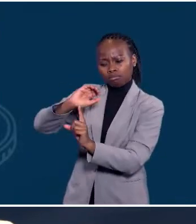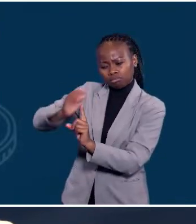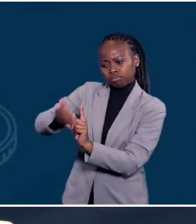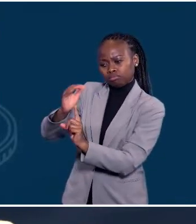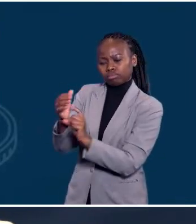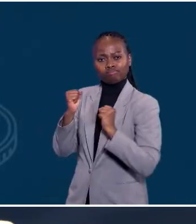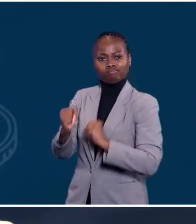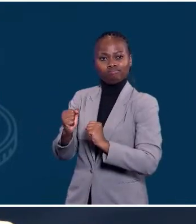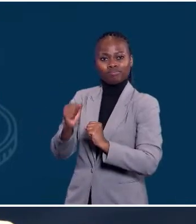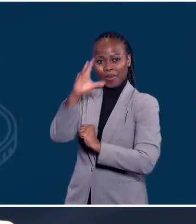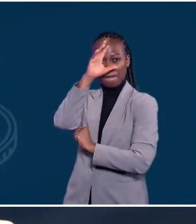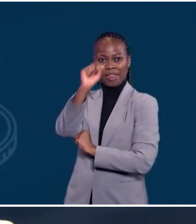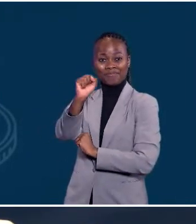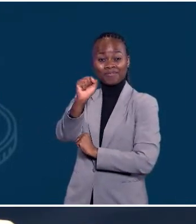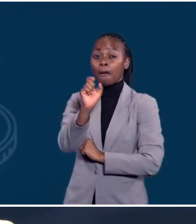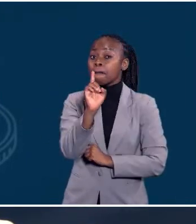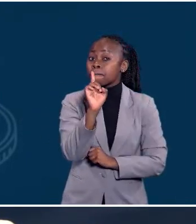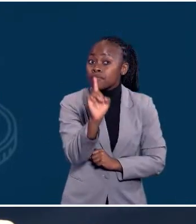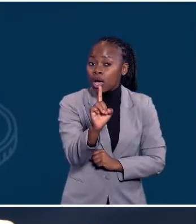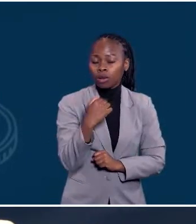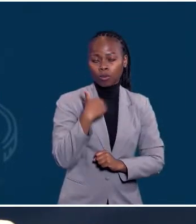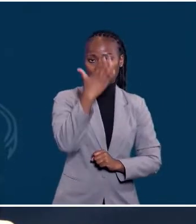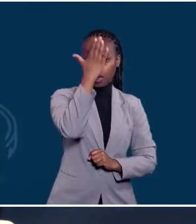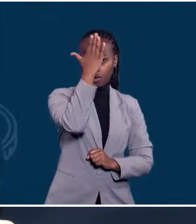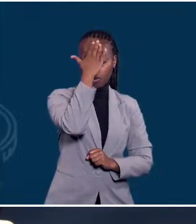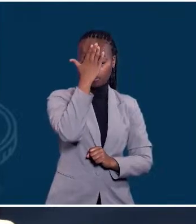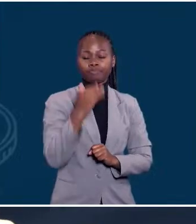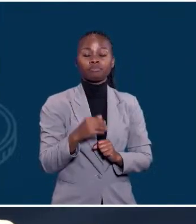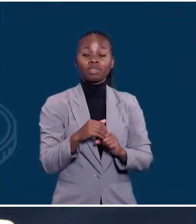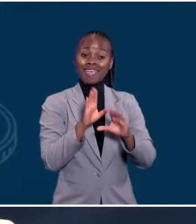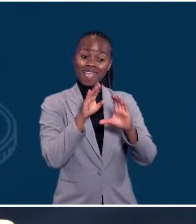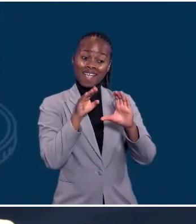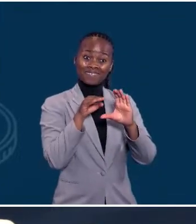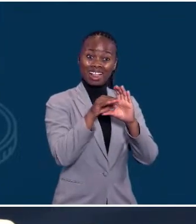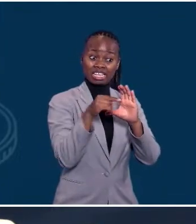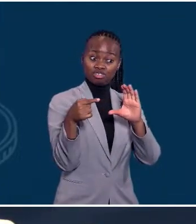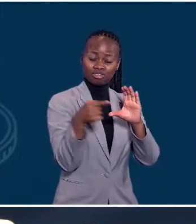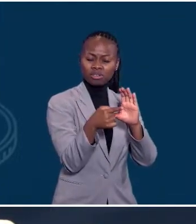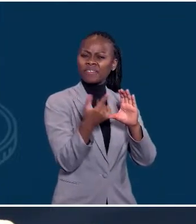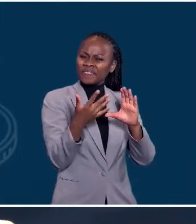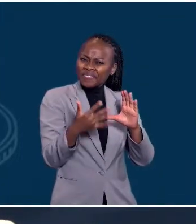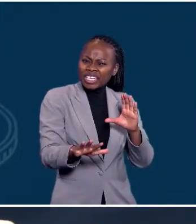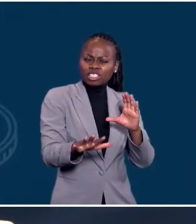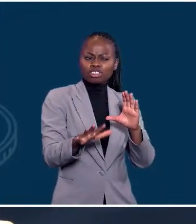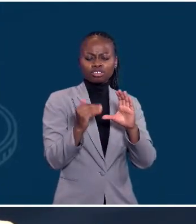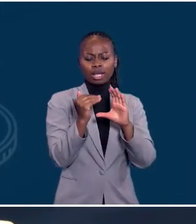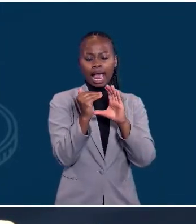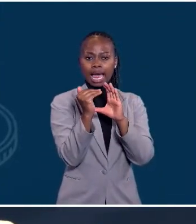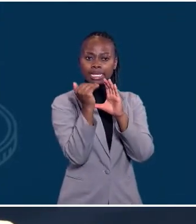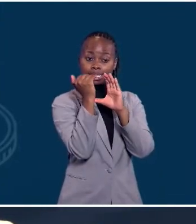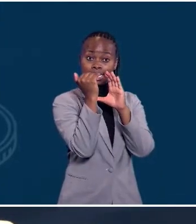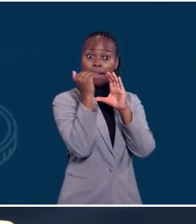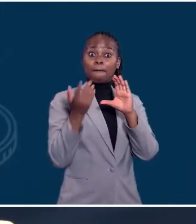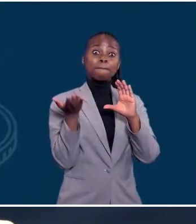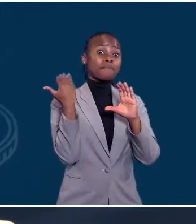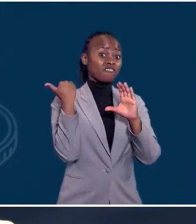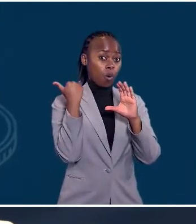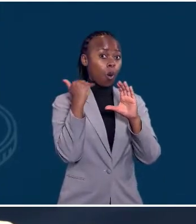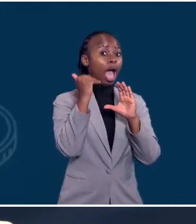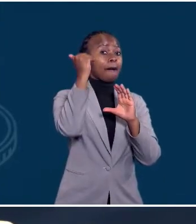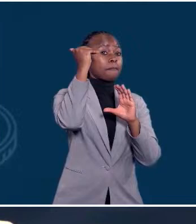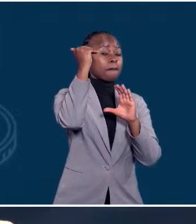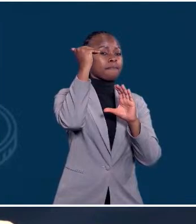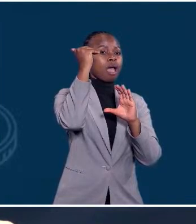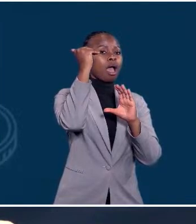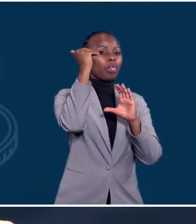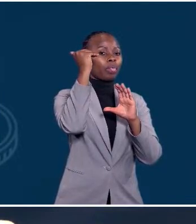however, contend that while inflation has come down appreciably, our relatively high